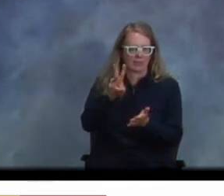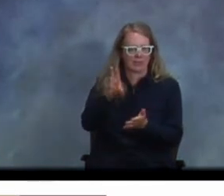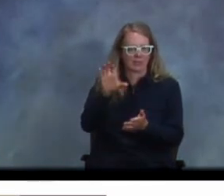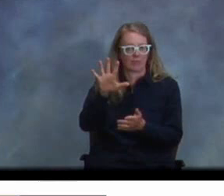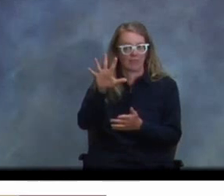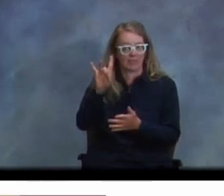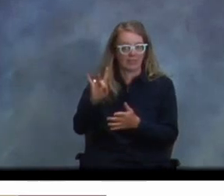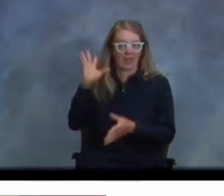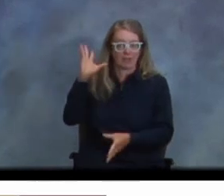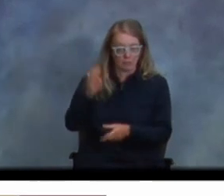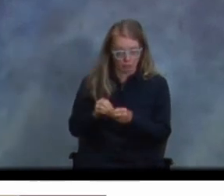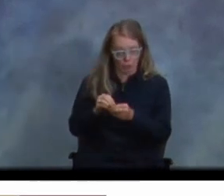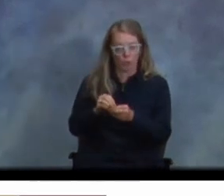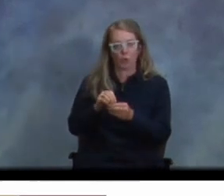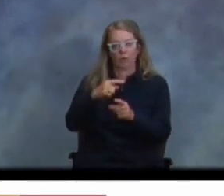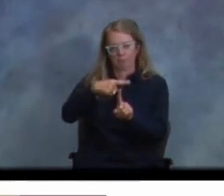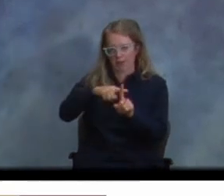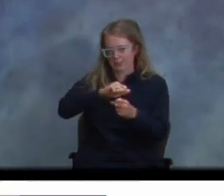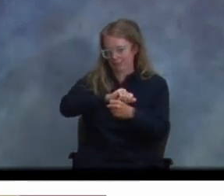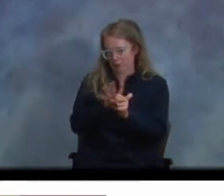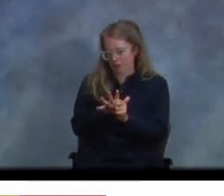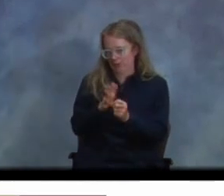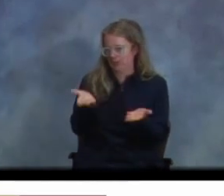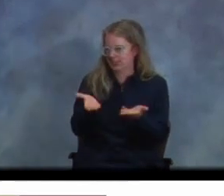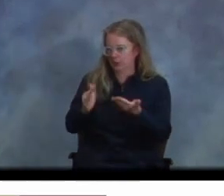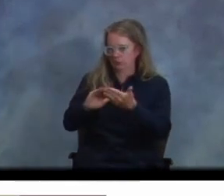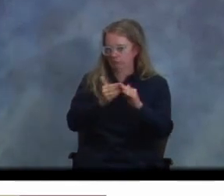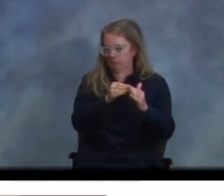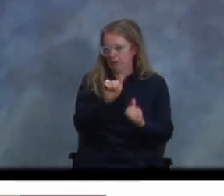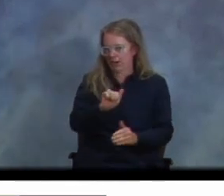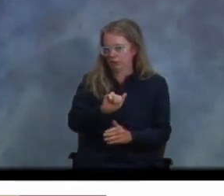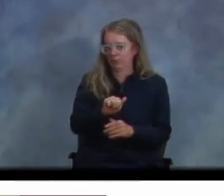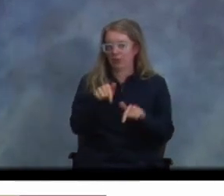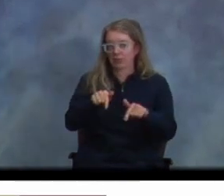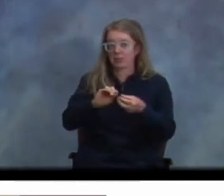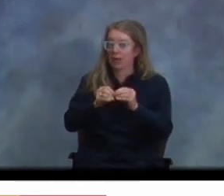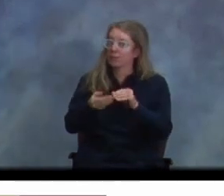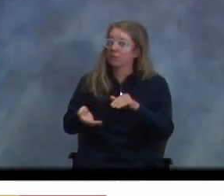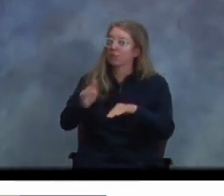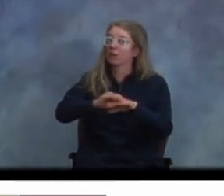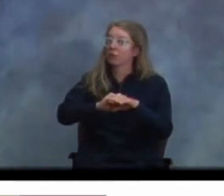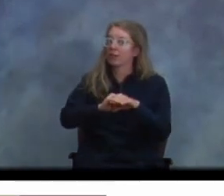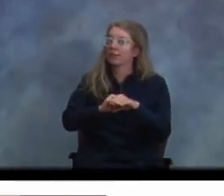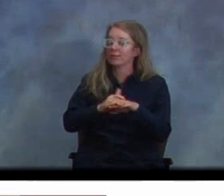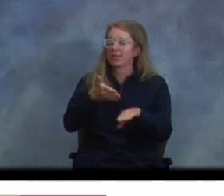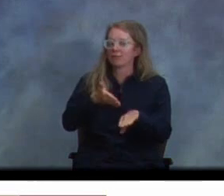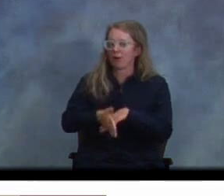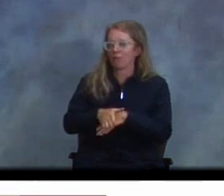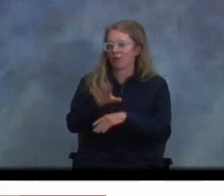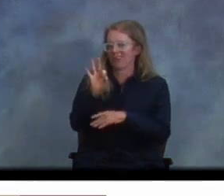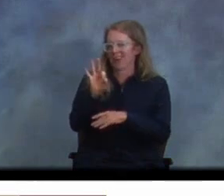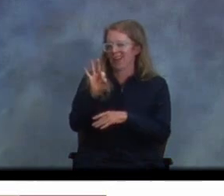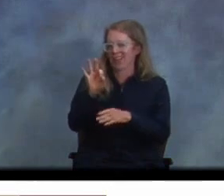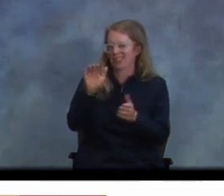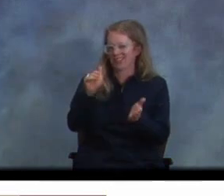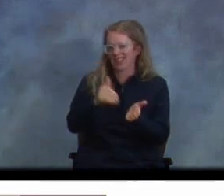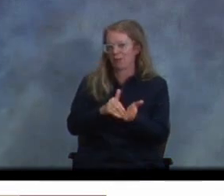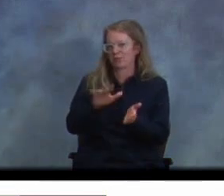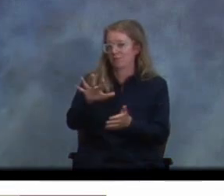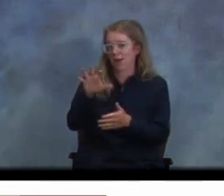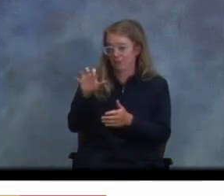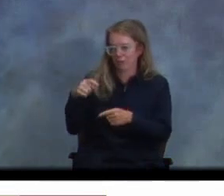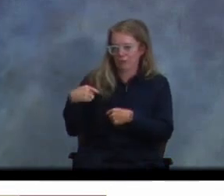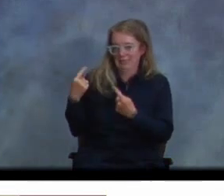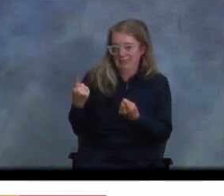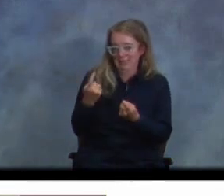27,658 total cases of COVID-19 in our community. This is an increase of over 9,500 since July